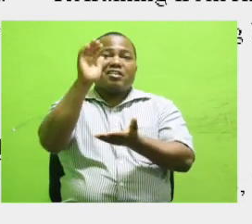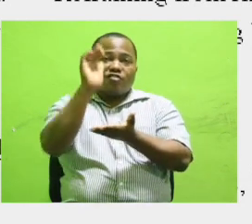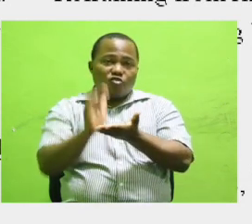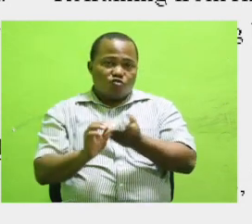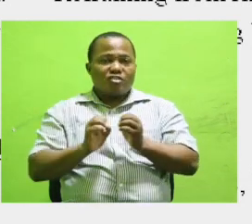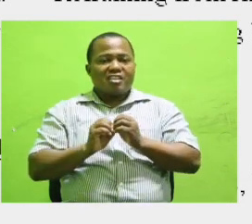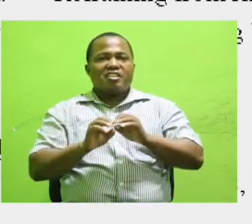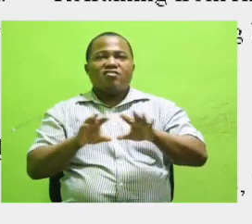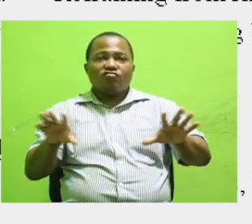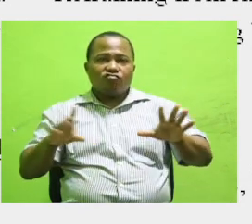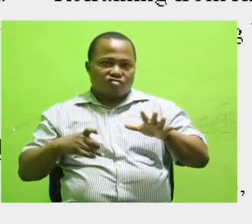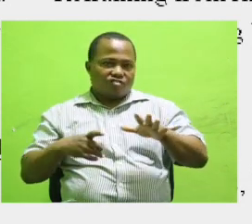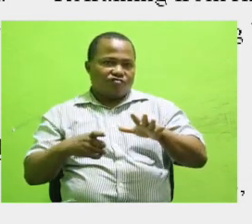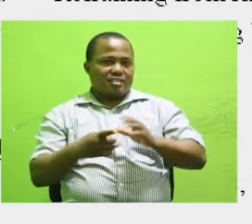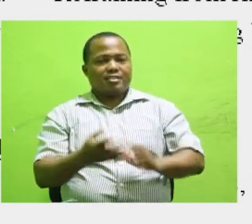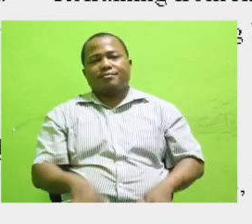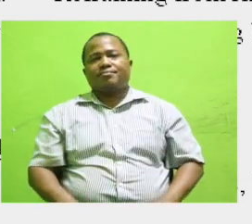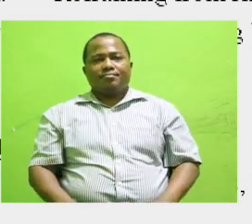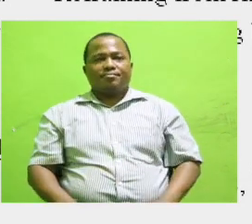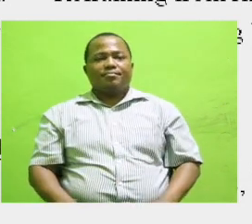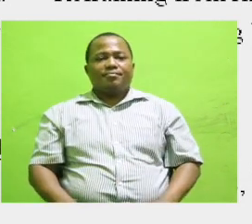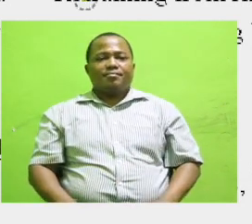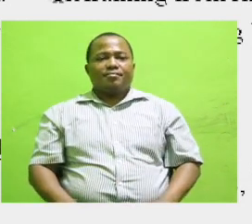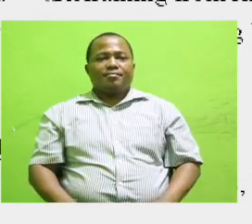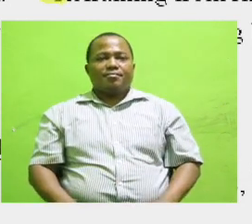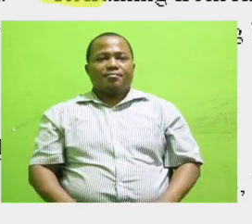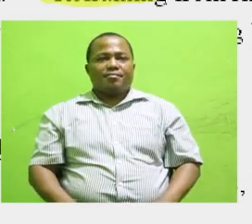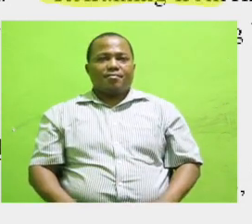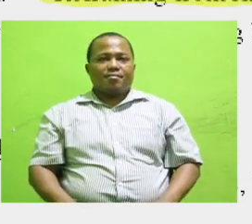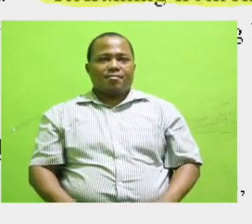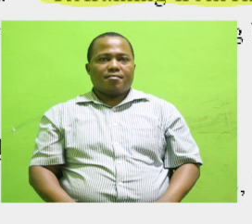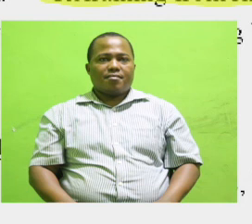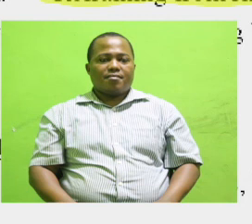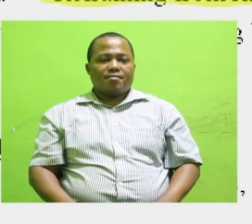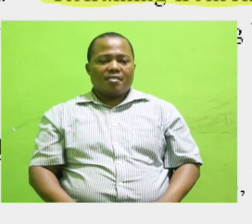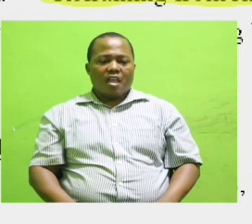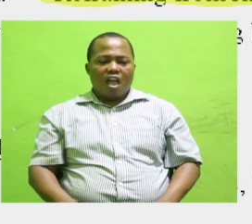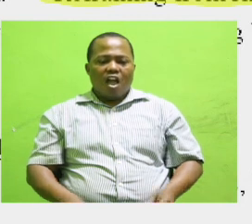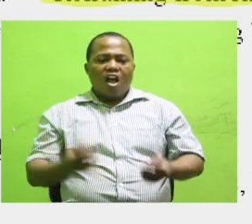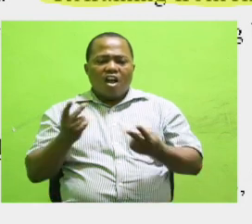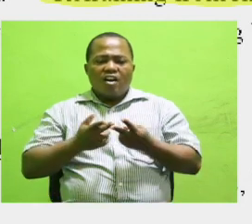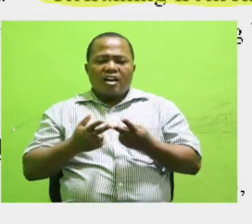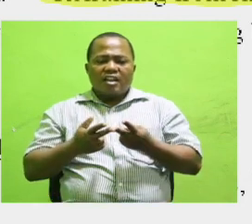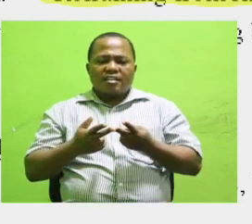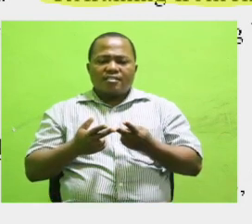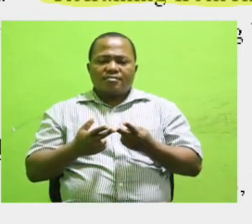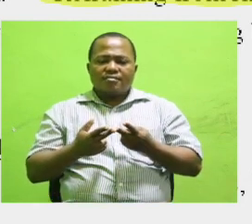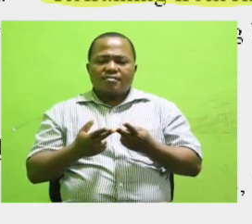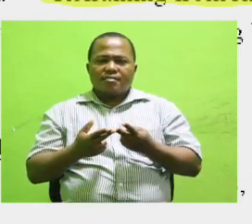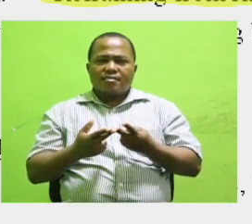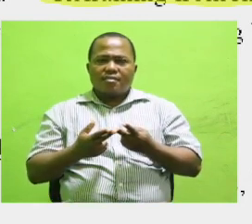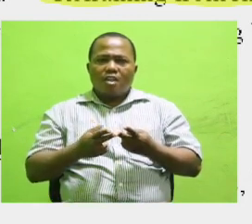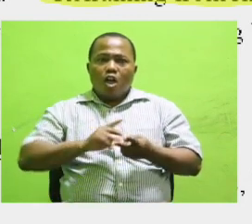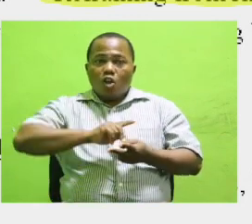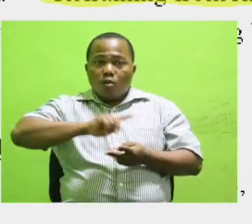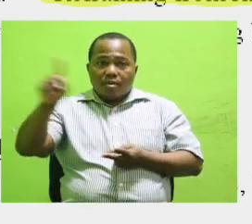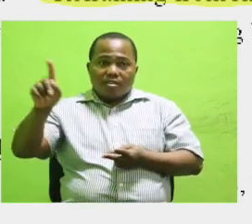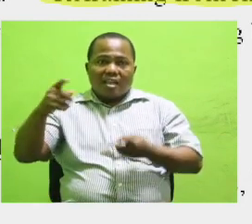HIV is spread mostly through sexual contact, and even once, just one time,